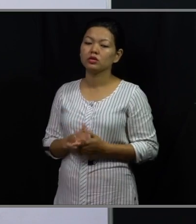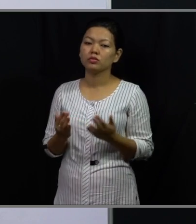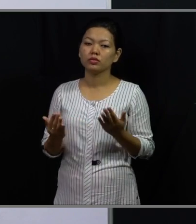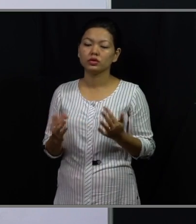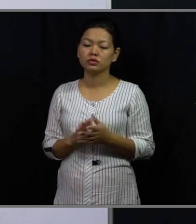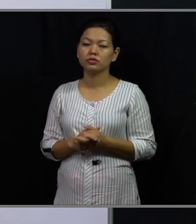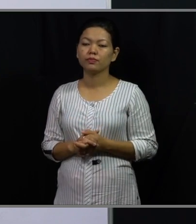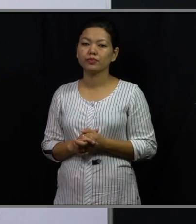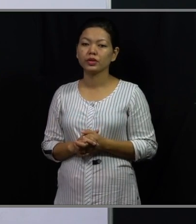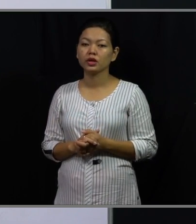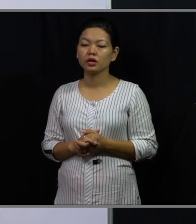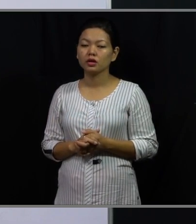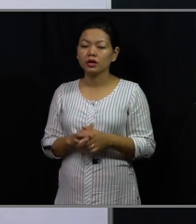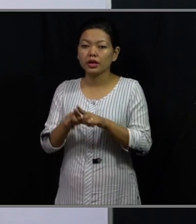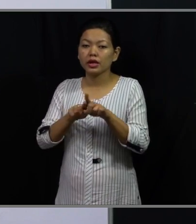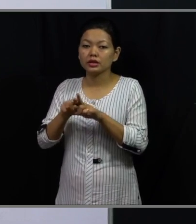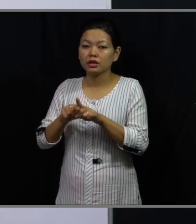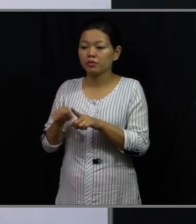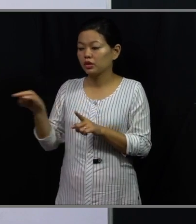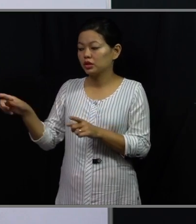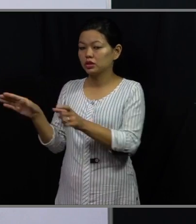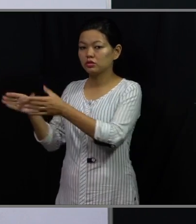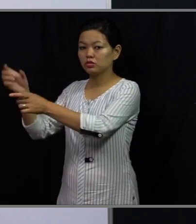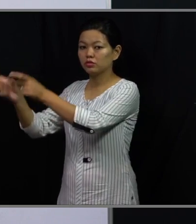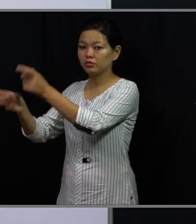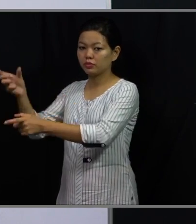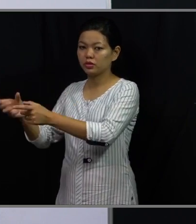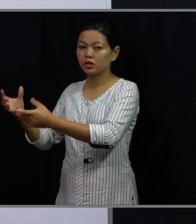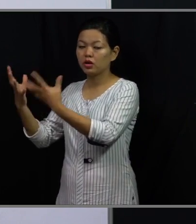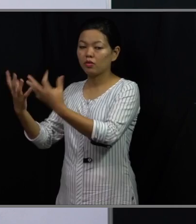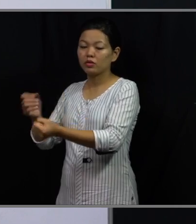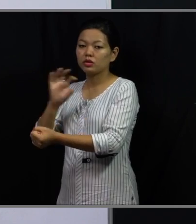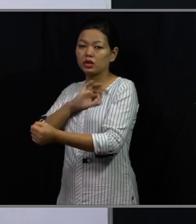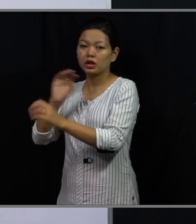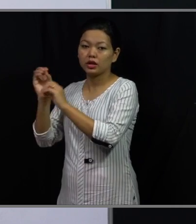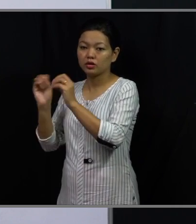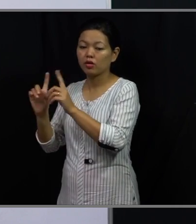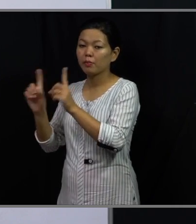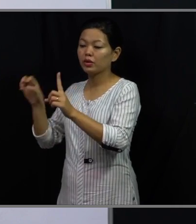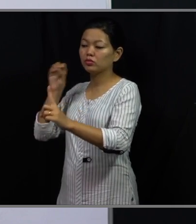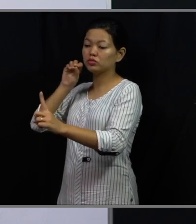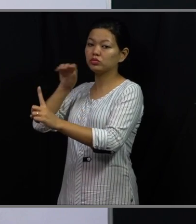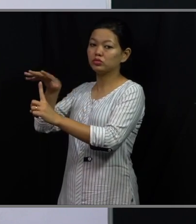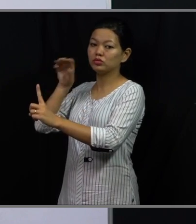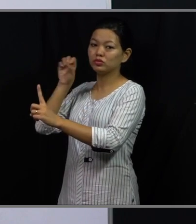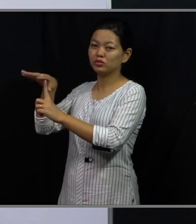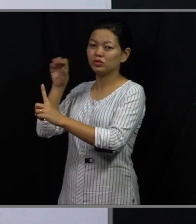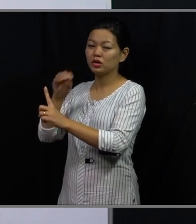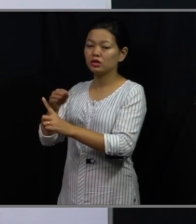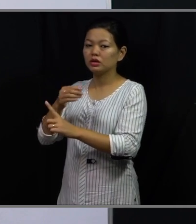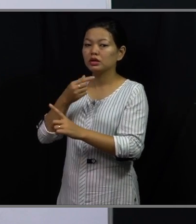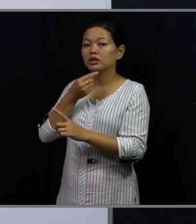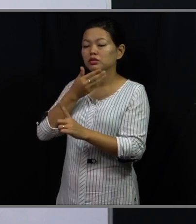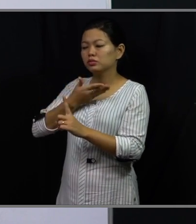though the other people does not agree to them, they force them or they even influence them to agree with them, okay.